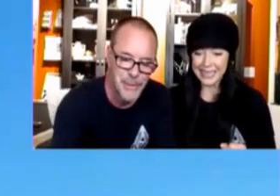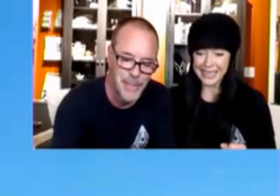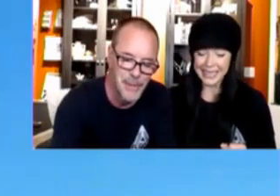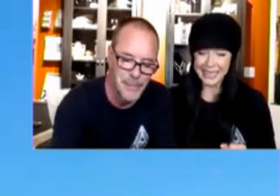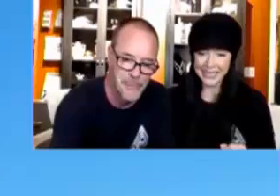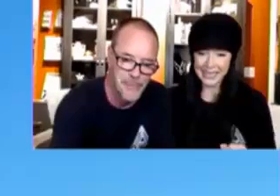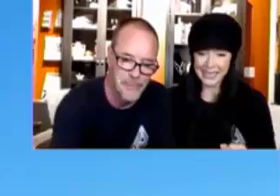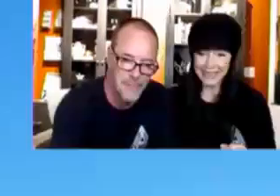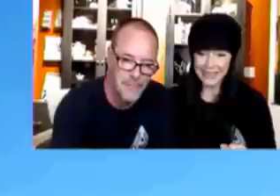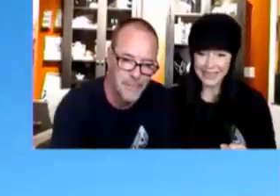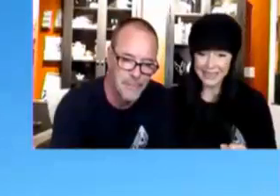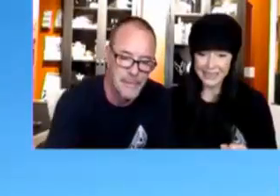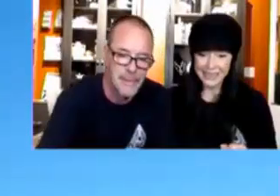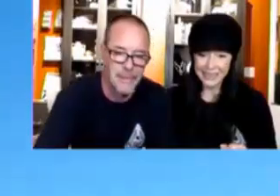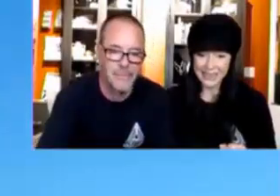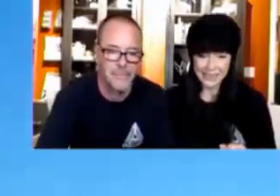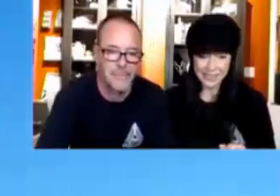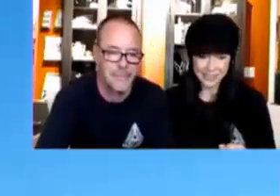we go.